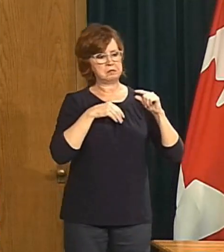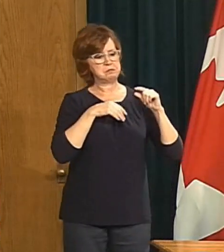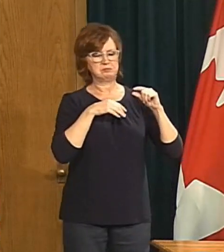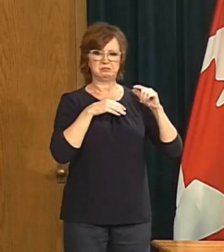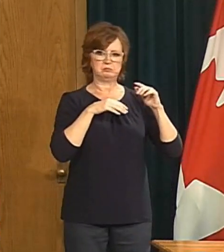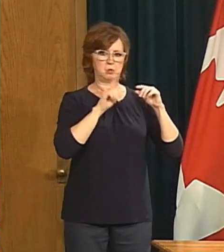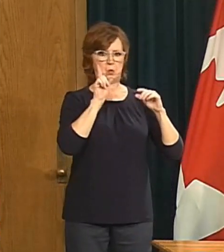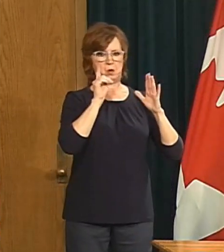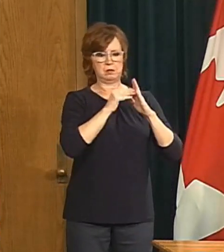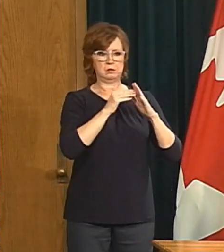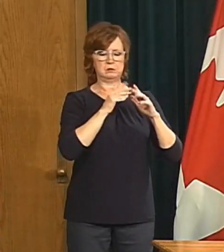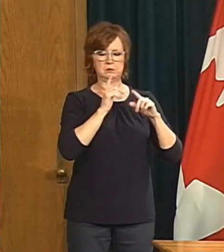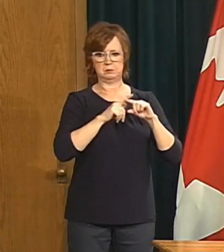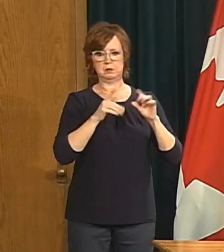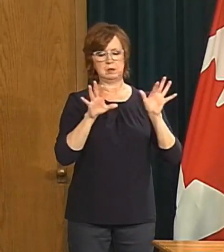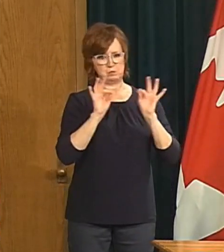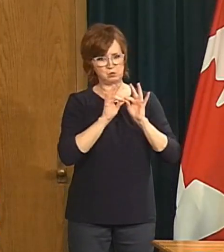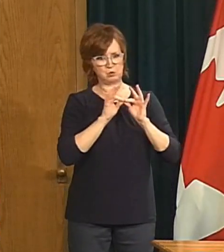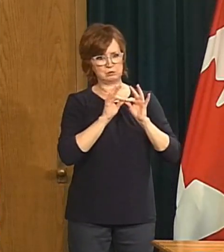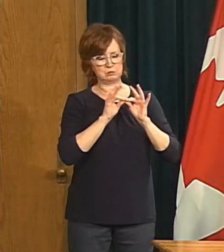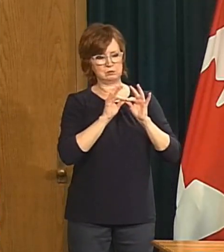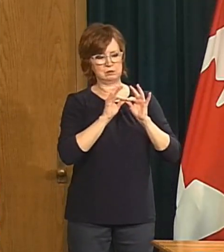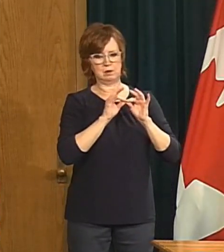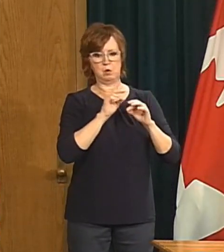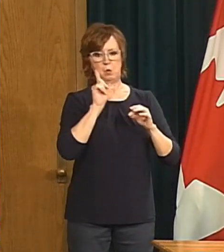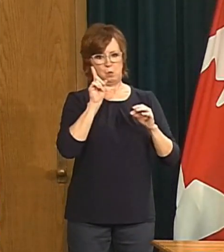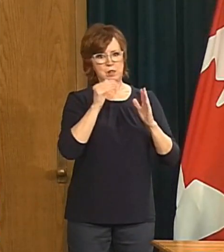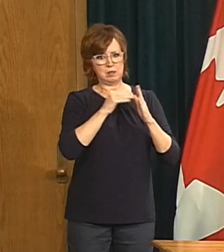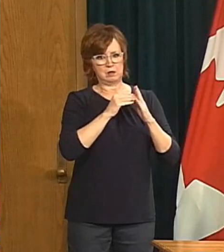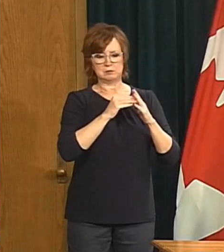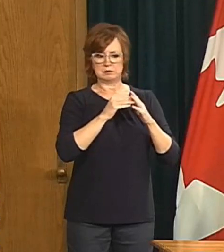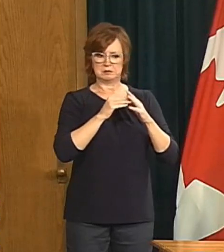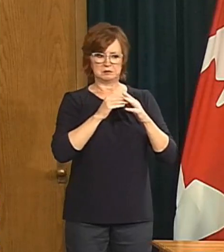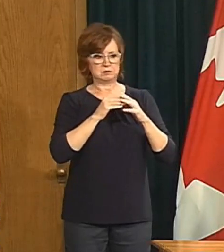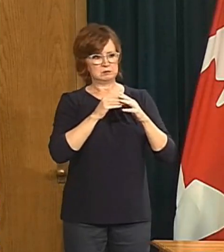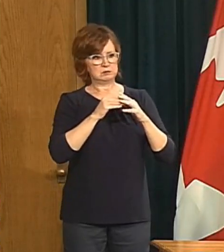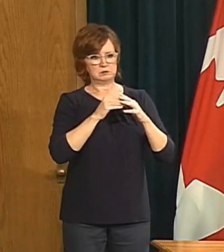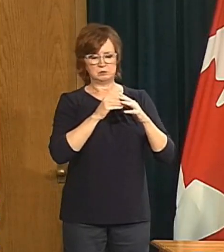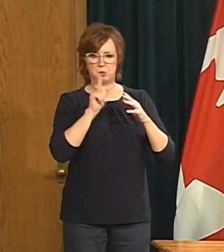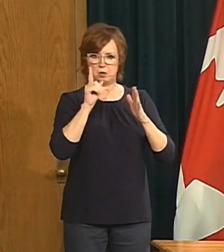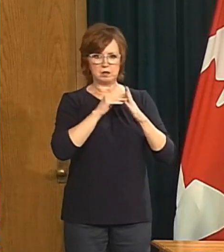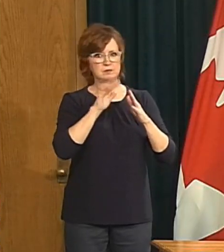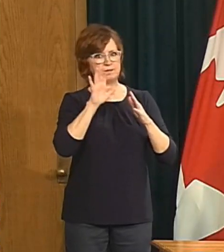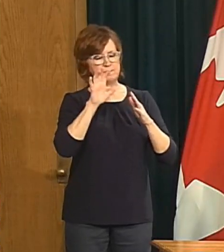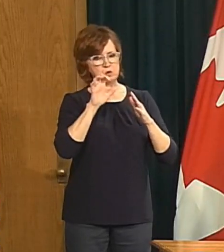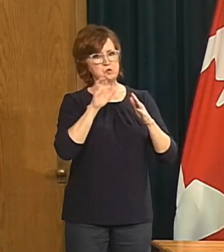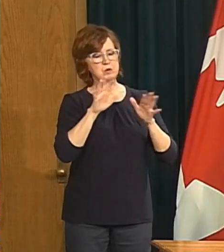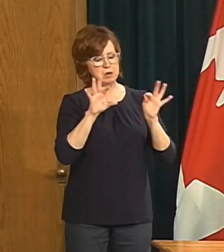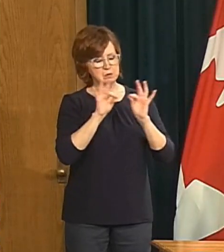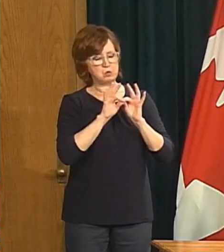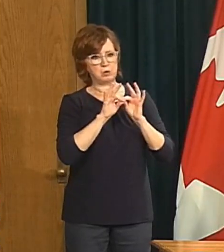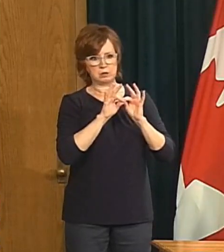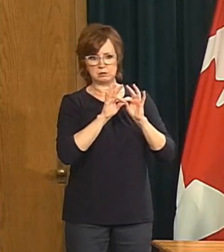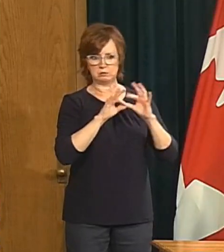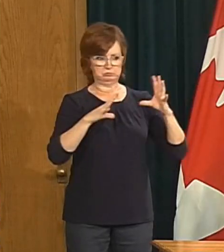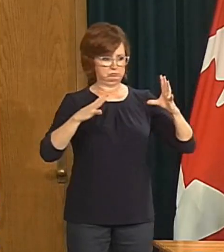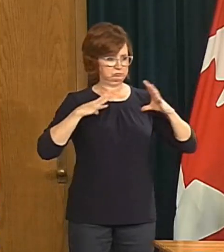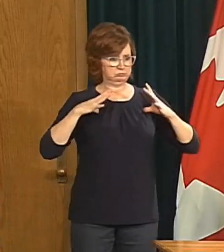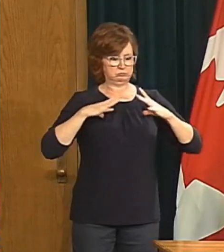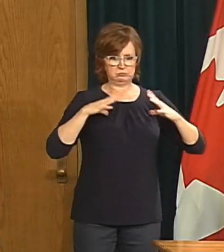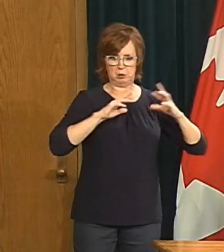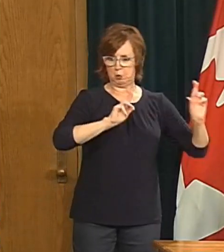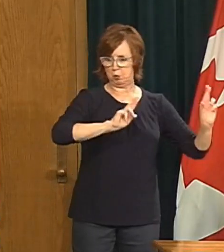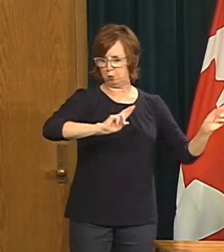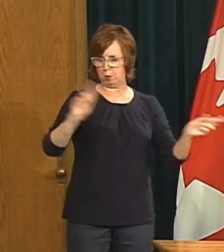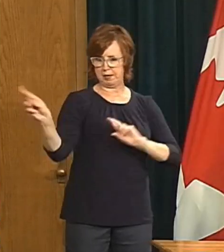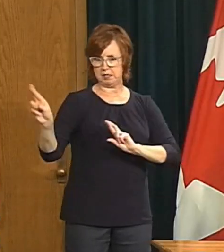really need that testing capacity, and this is most important, is that we need that testing capacity to be at 1,500 or even beyond that